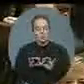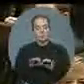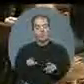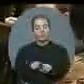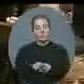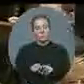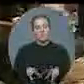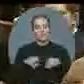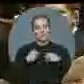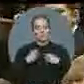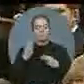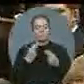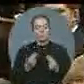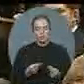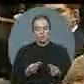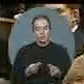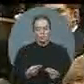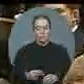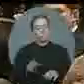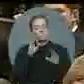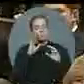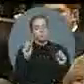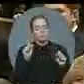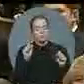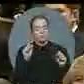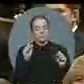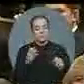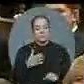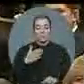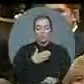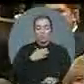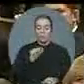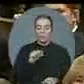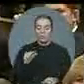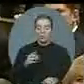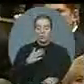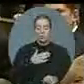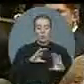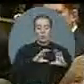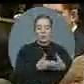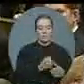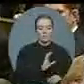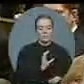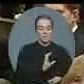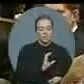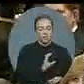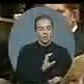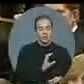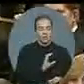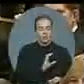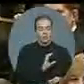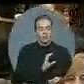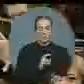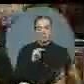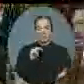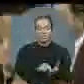Mr. Speaker, this Prime Minister, this government, this party has never and will never sign a document